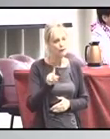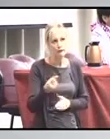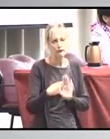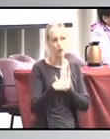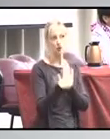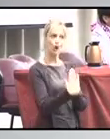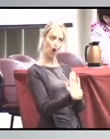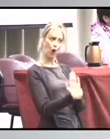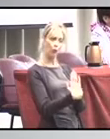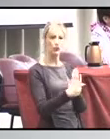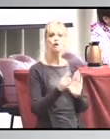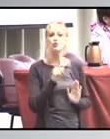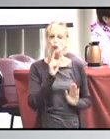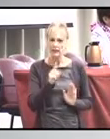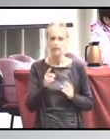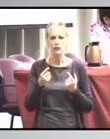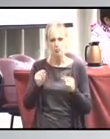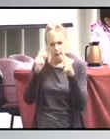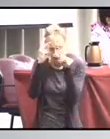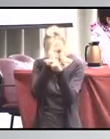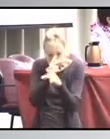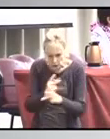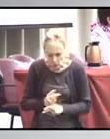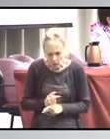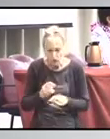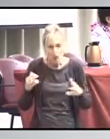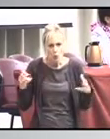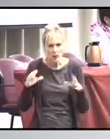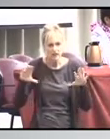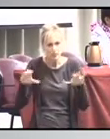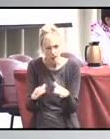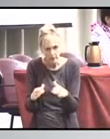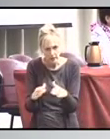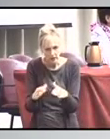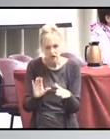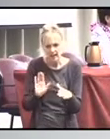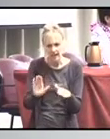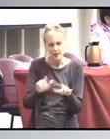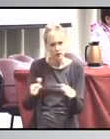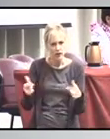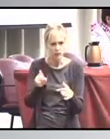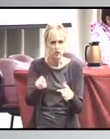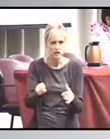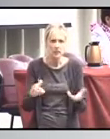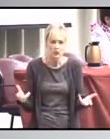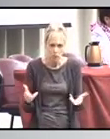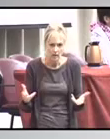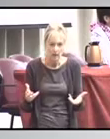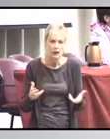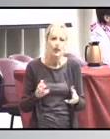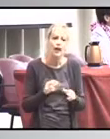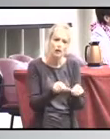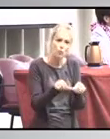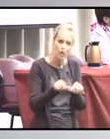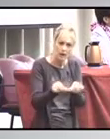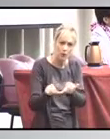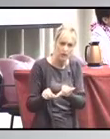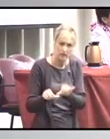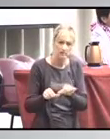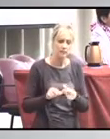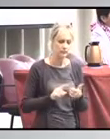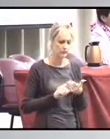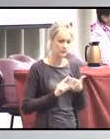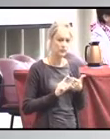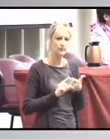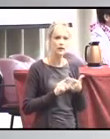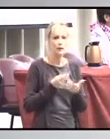You should really be trying to figure out what your population is and what their language needs are and in what areas. The second